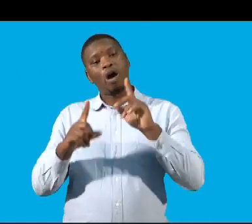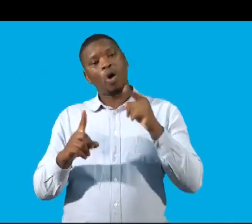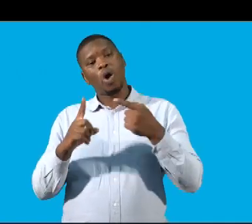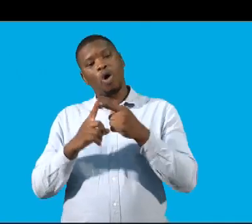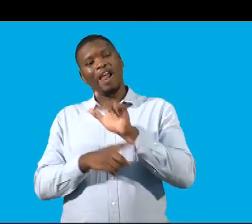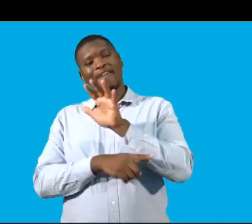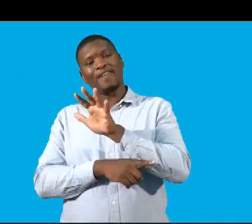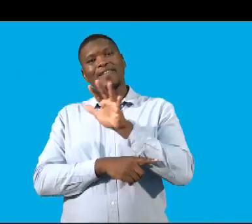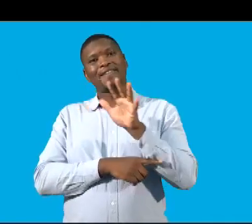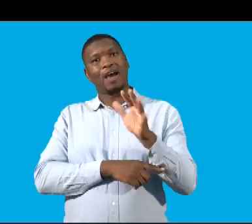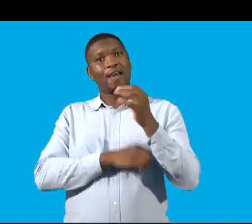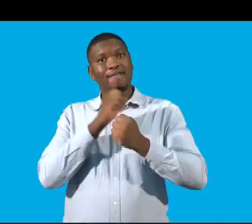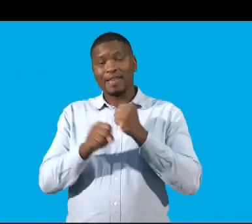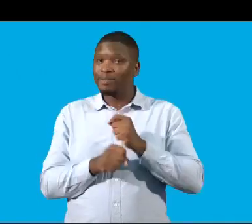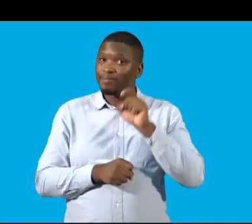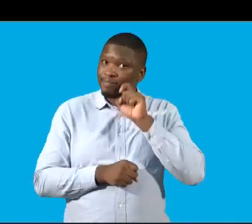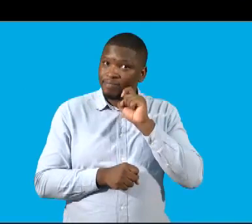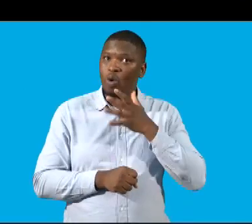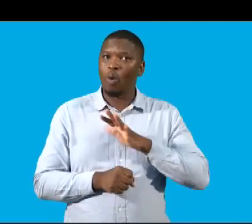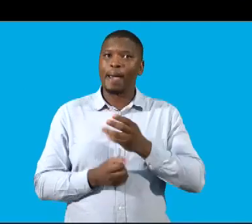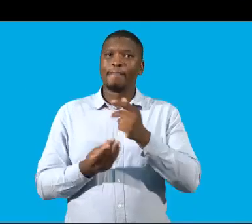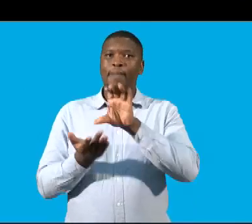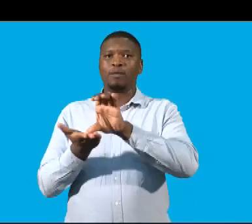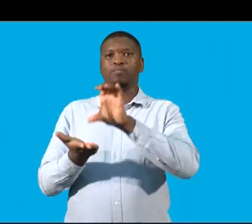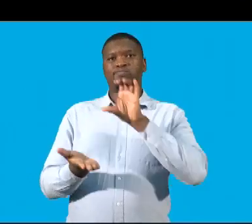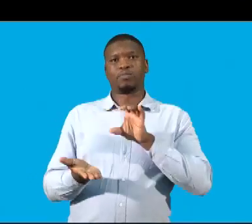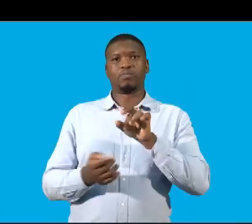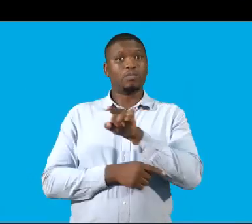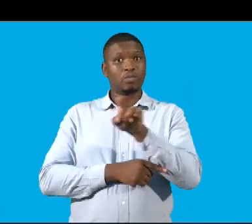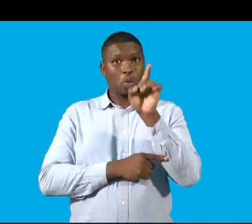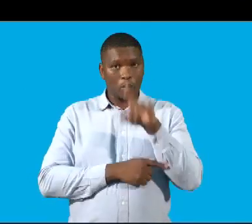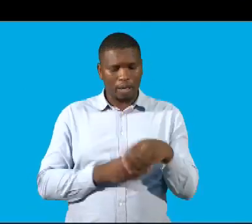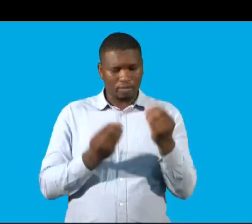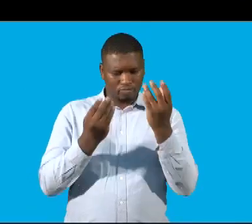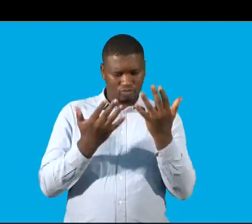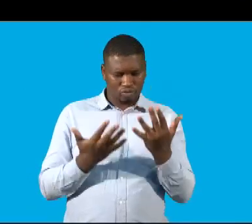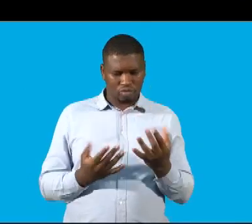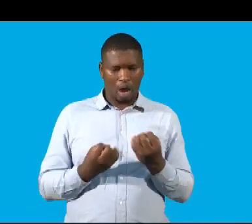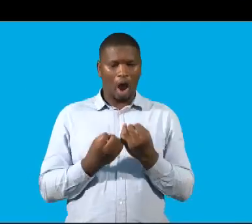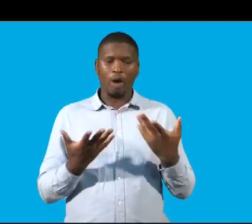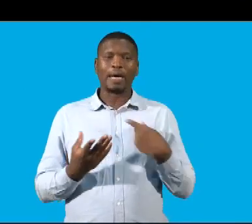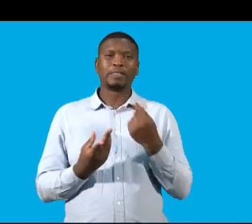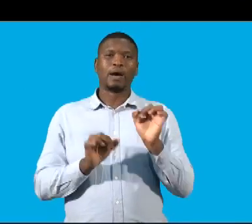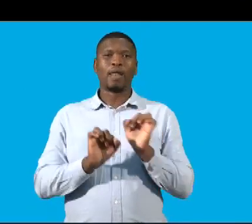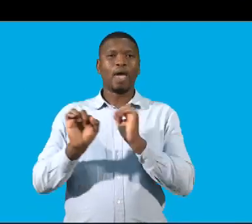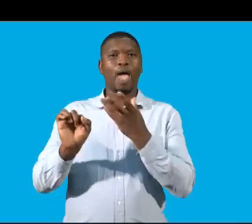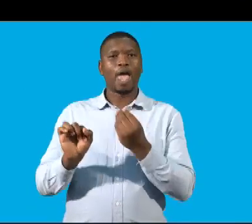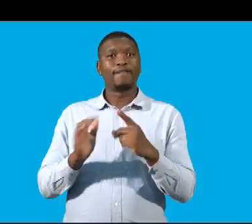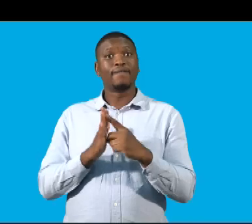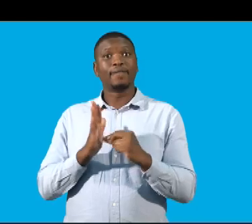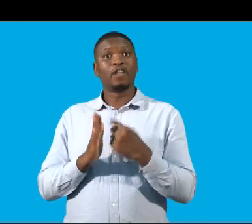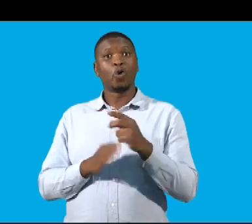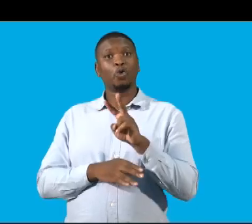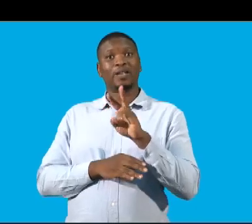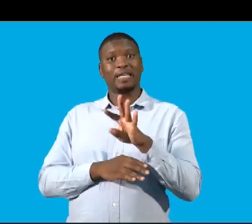55th birthday. Now calculate how much money he had in the account on his 25th birthday.